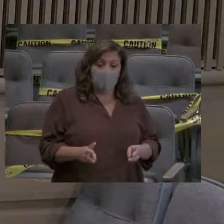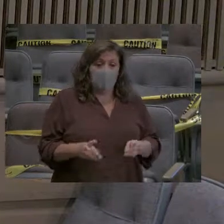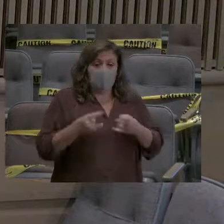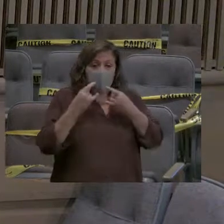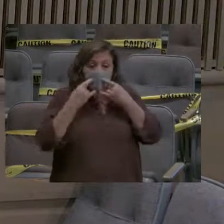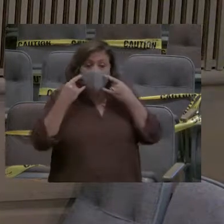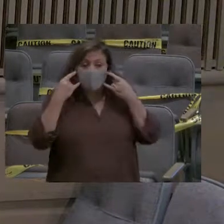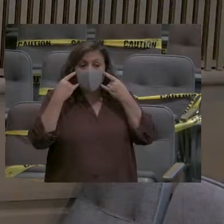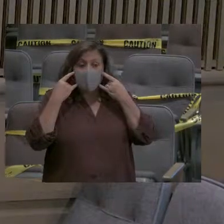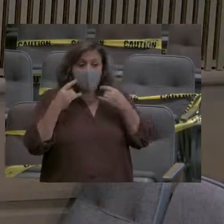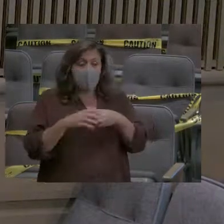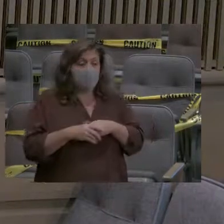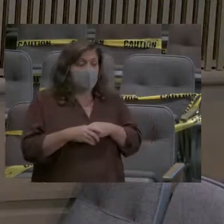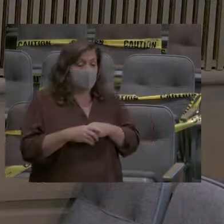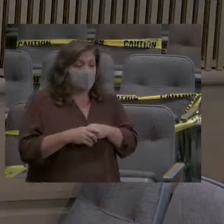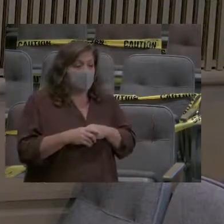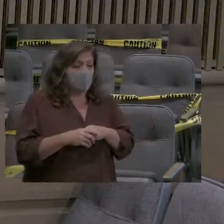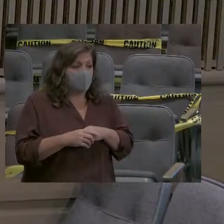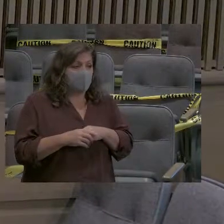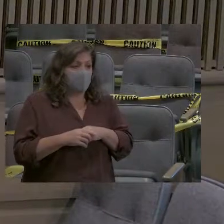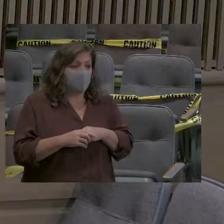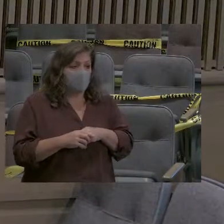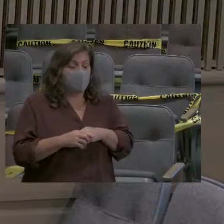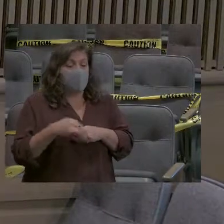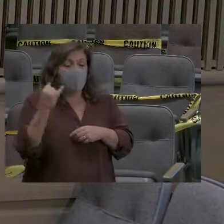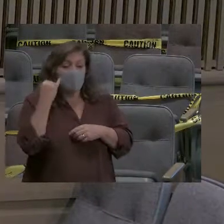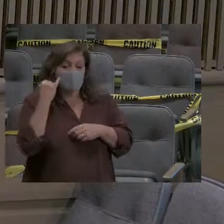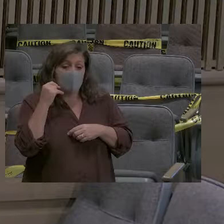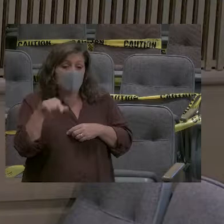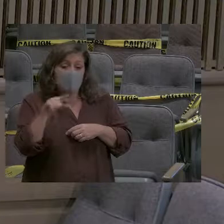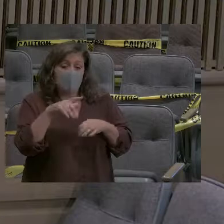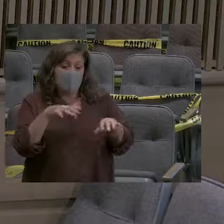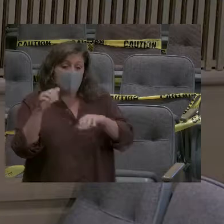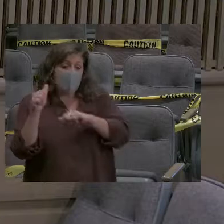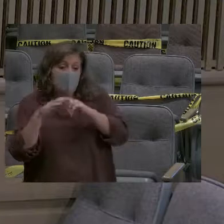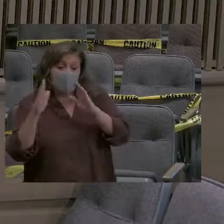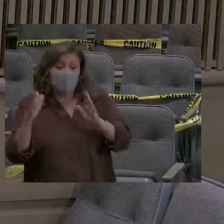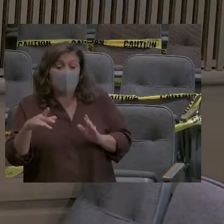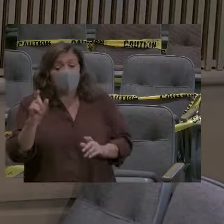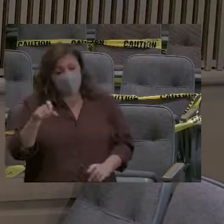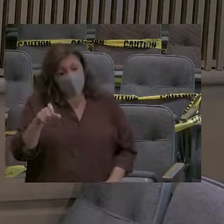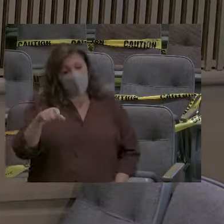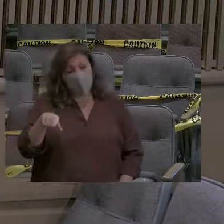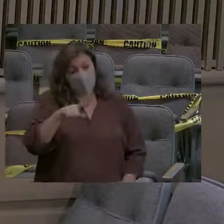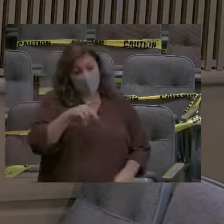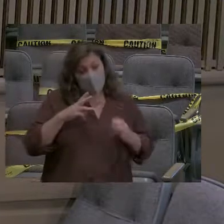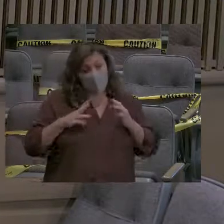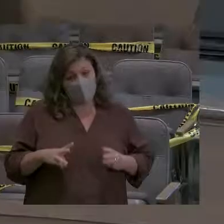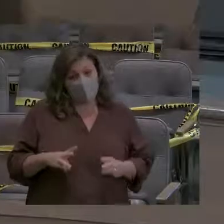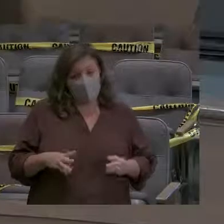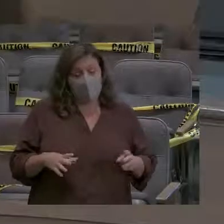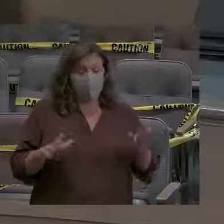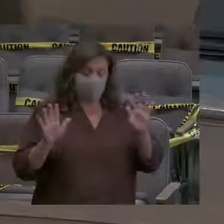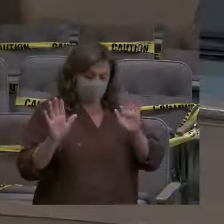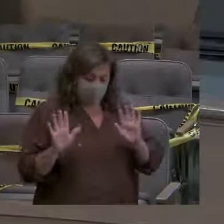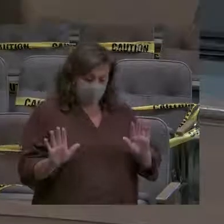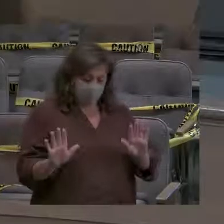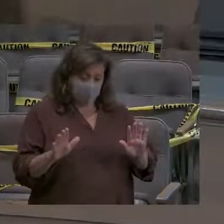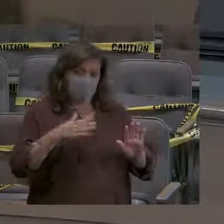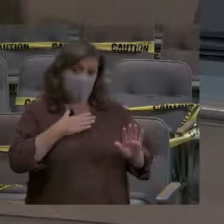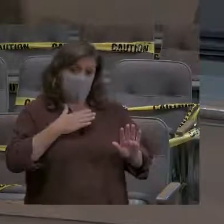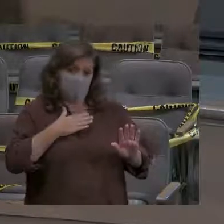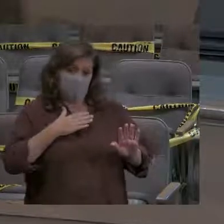would you say that if he or she decides to leave the house, that they should have on a mask? Yeah, my feeling is this, my position is